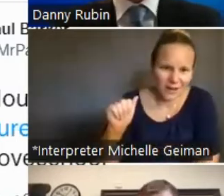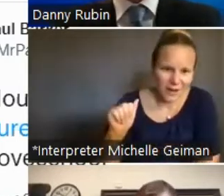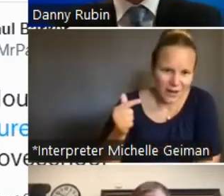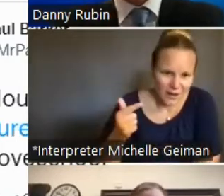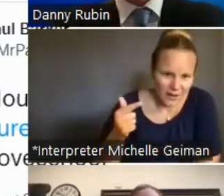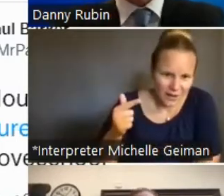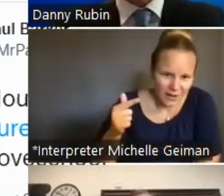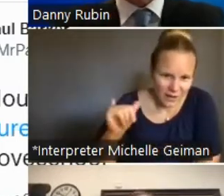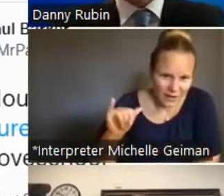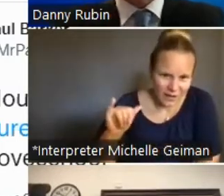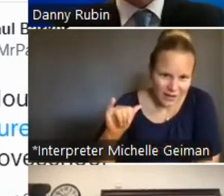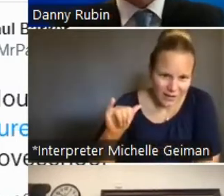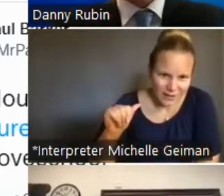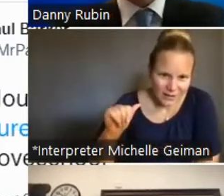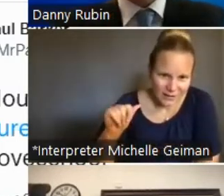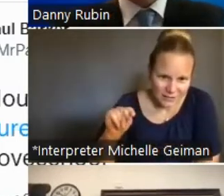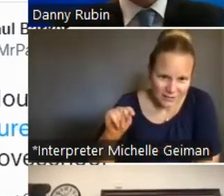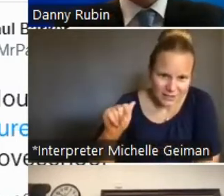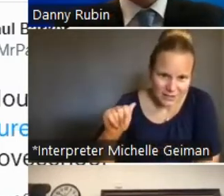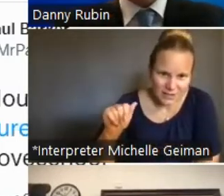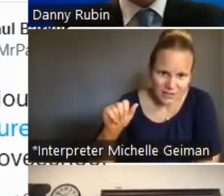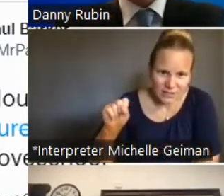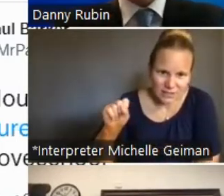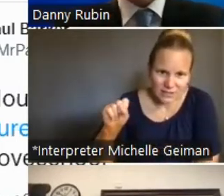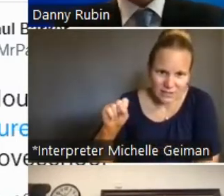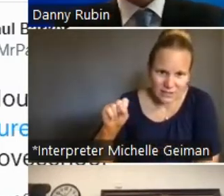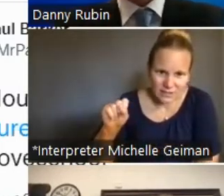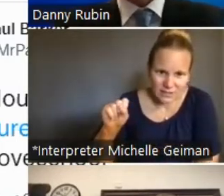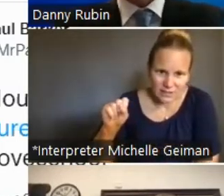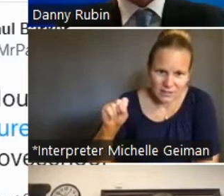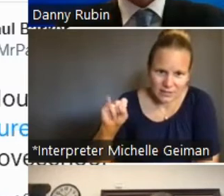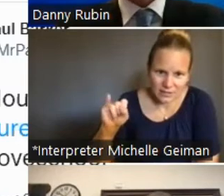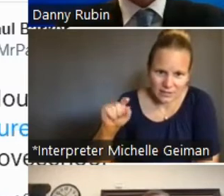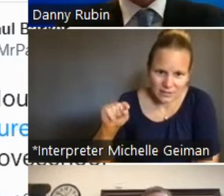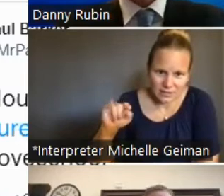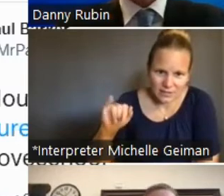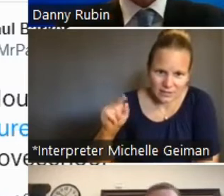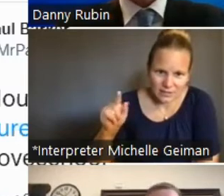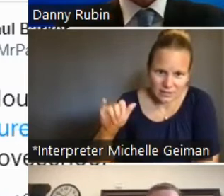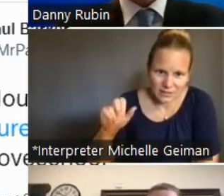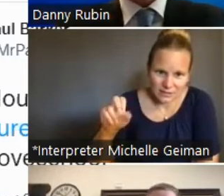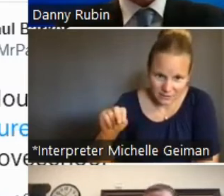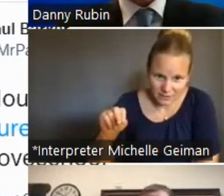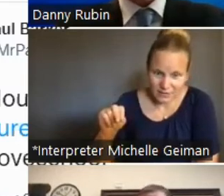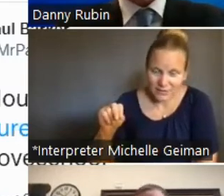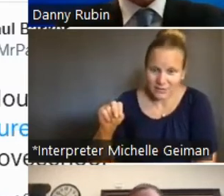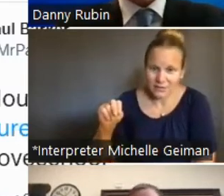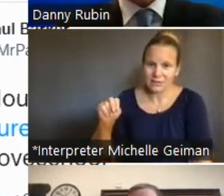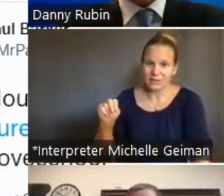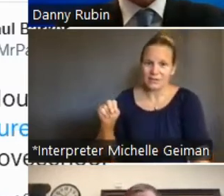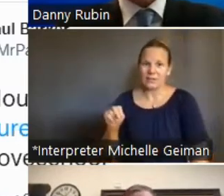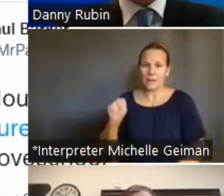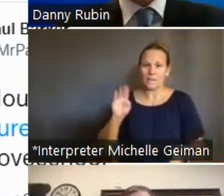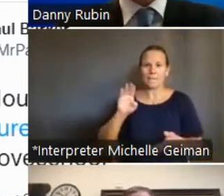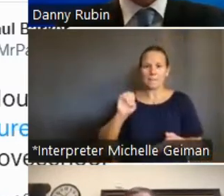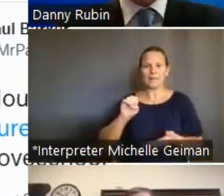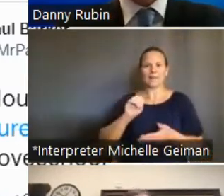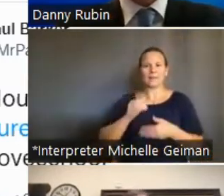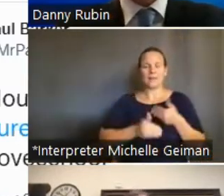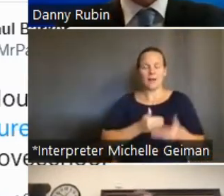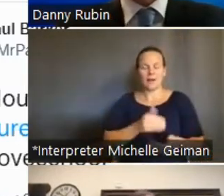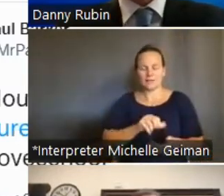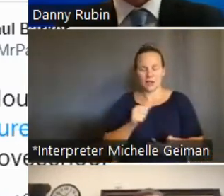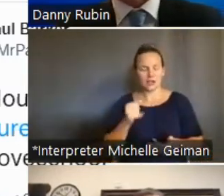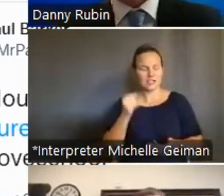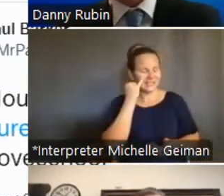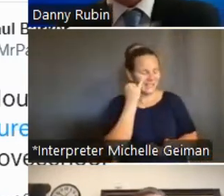I'll others. take it. Right? Now, if I had some of my local teachers in here that were Sure. born and raised in King Cove, they would be laughing at me right now, but they'd probably give